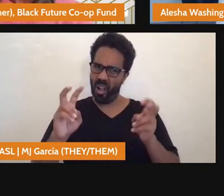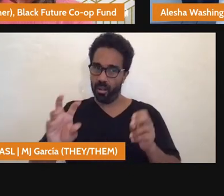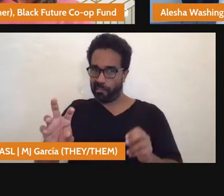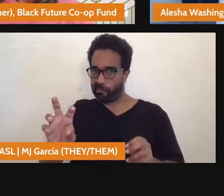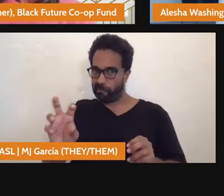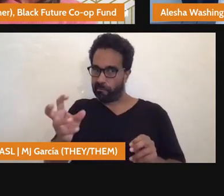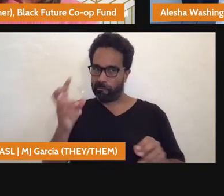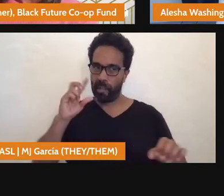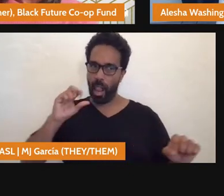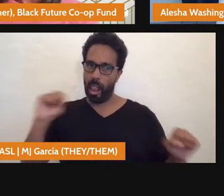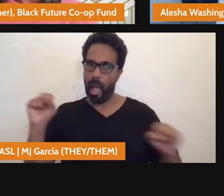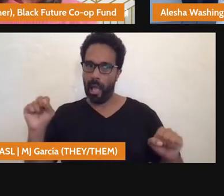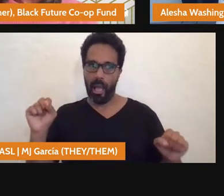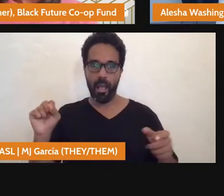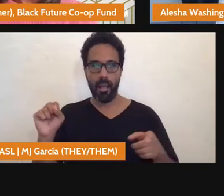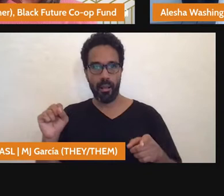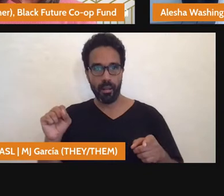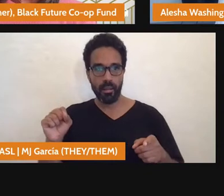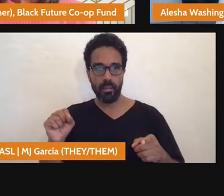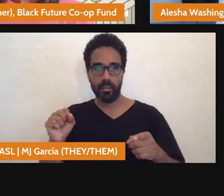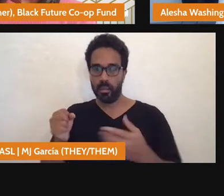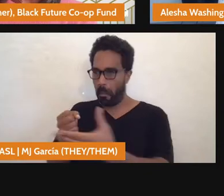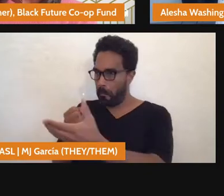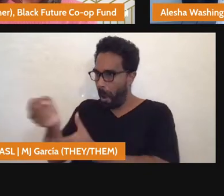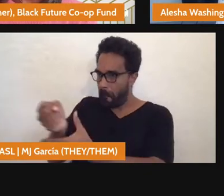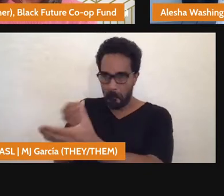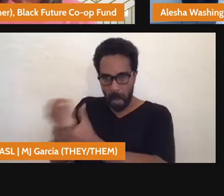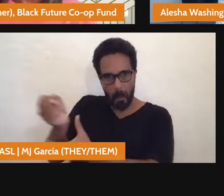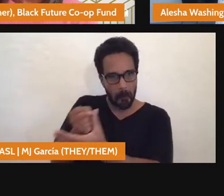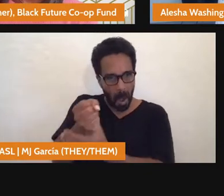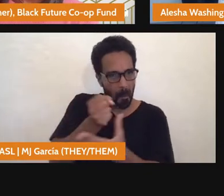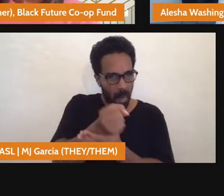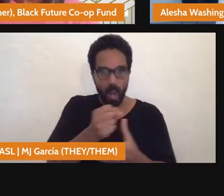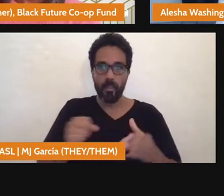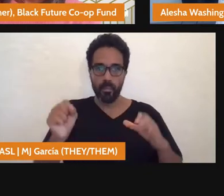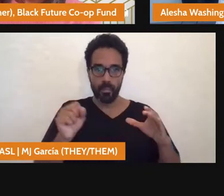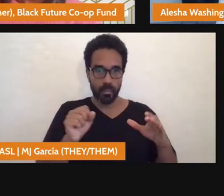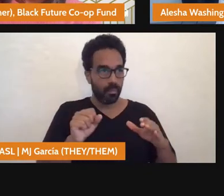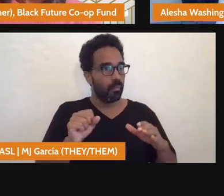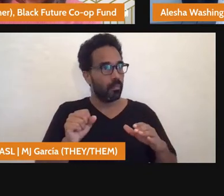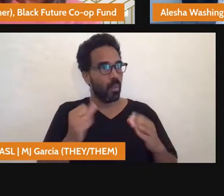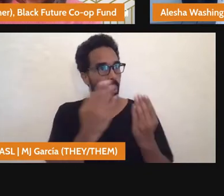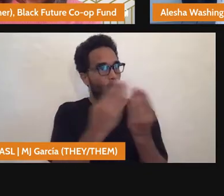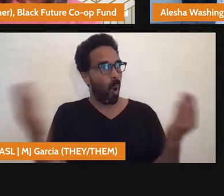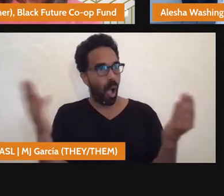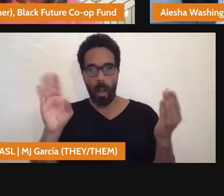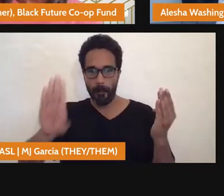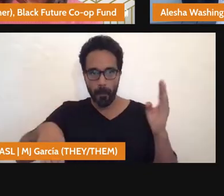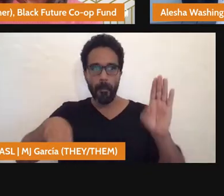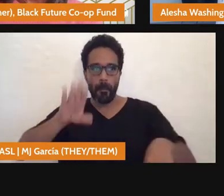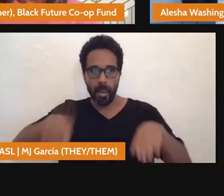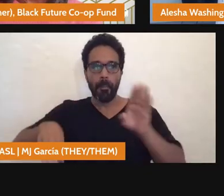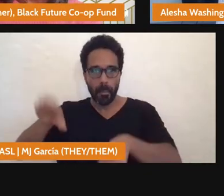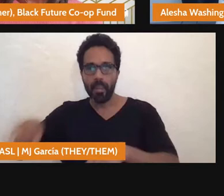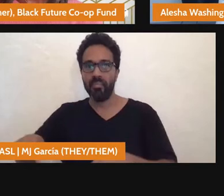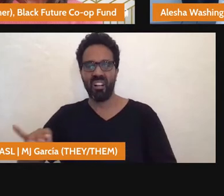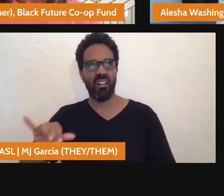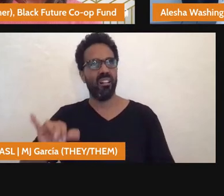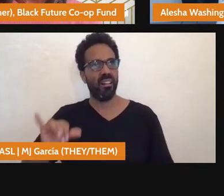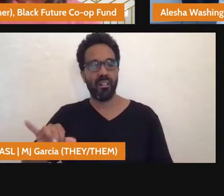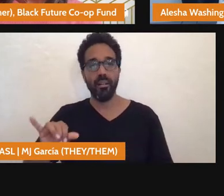exciting. Maybe we're punching through the walls. It's hopeful. It's hopeful work.